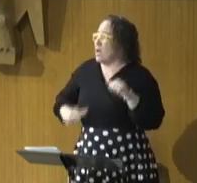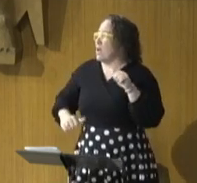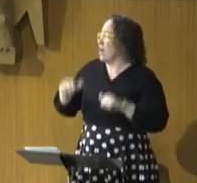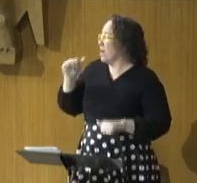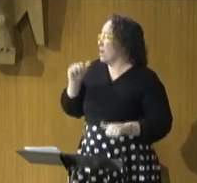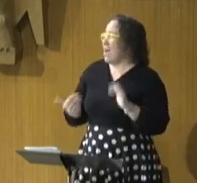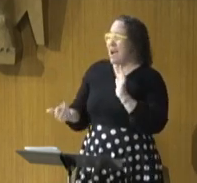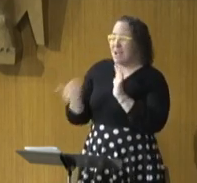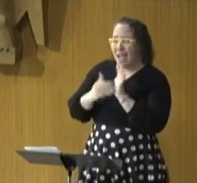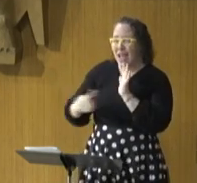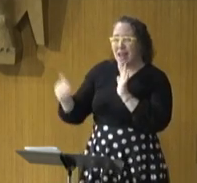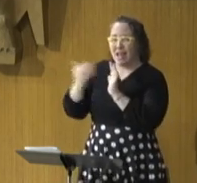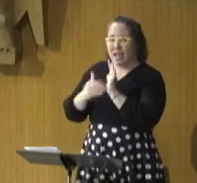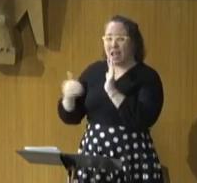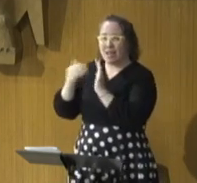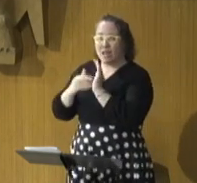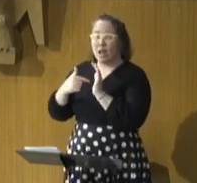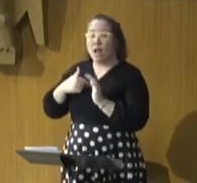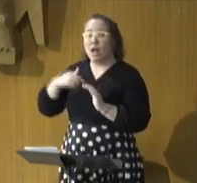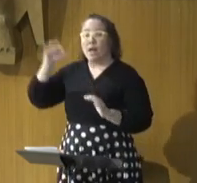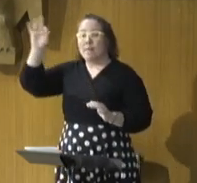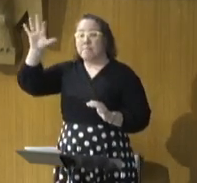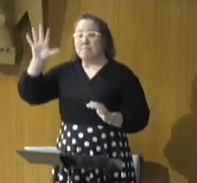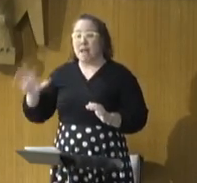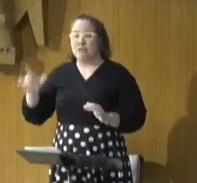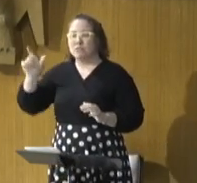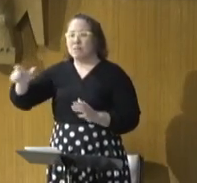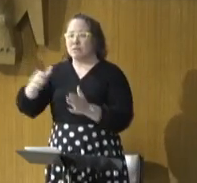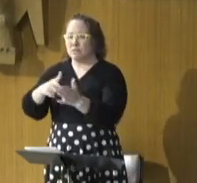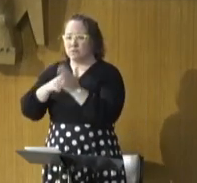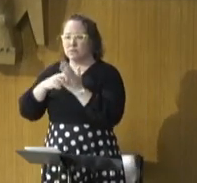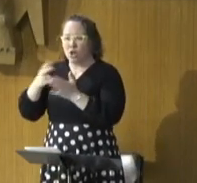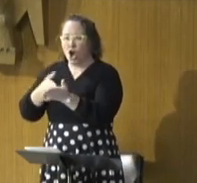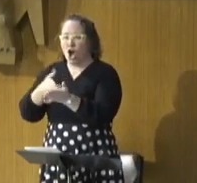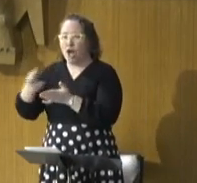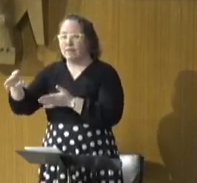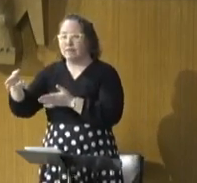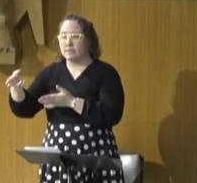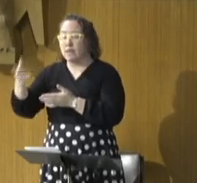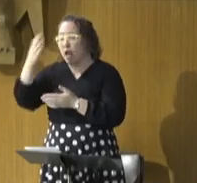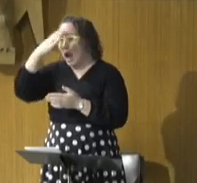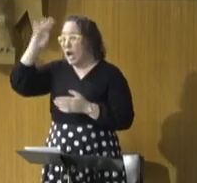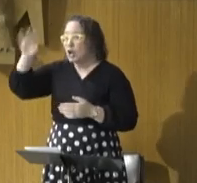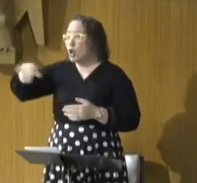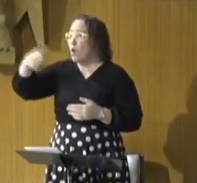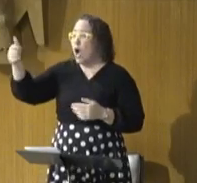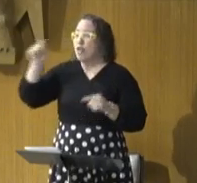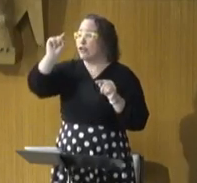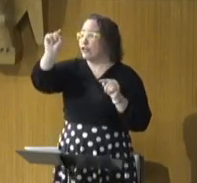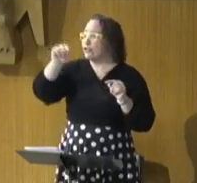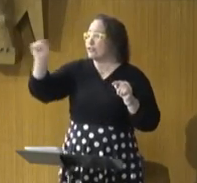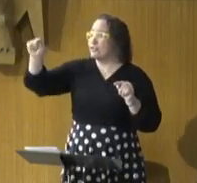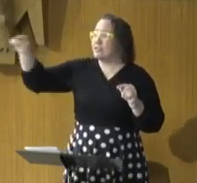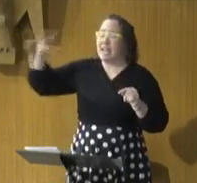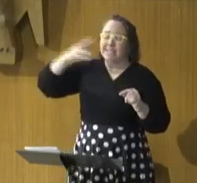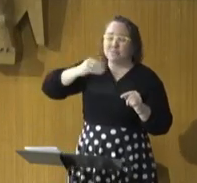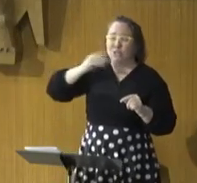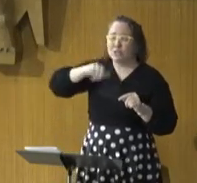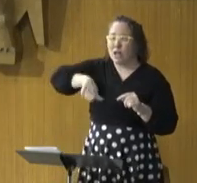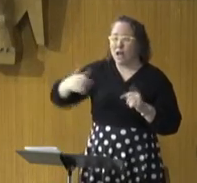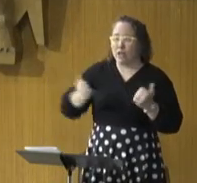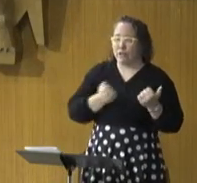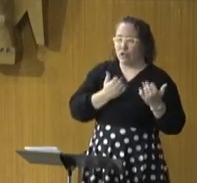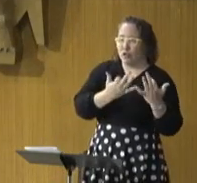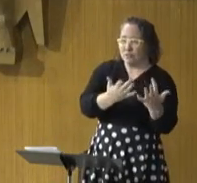because I believe a pastor is nothing if not honest. And I know others have gone through other furnaces or are going through them right